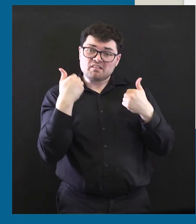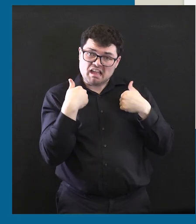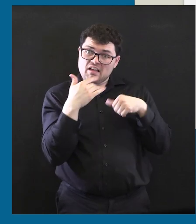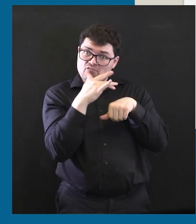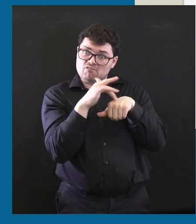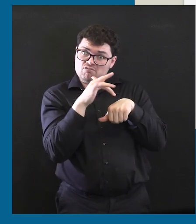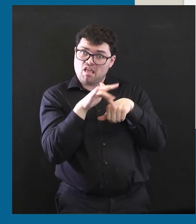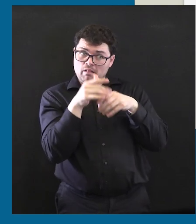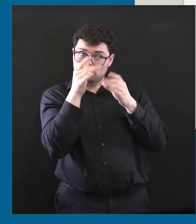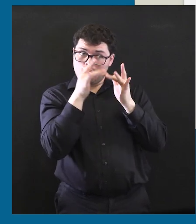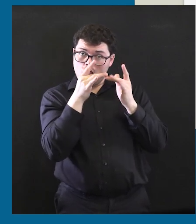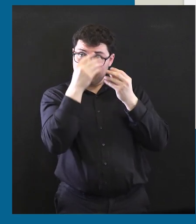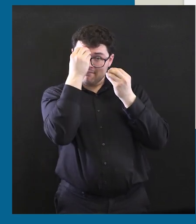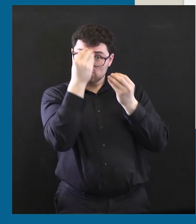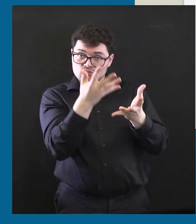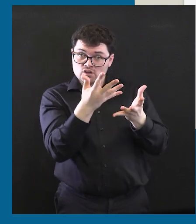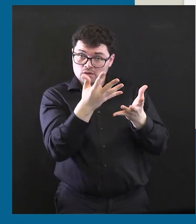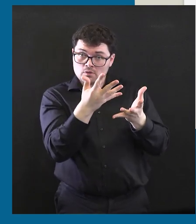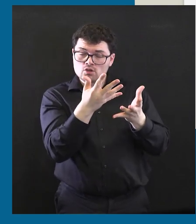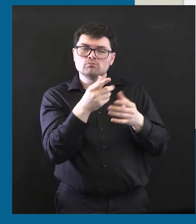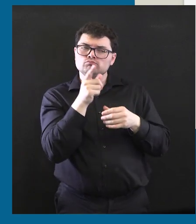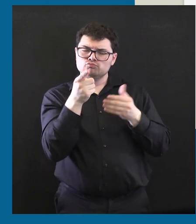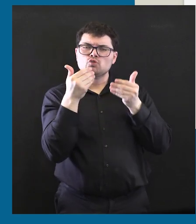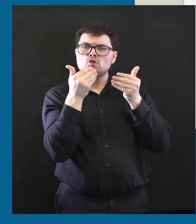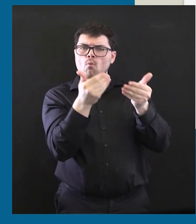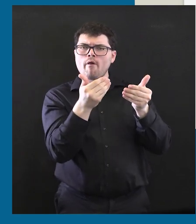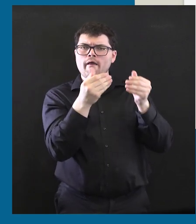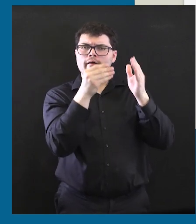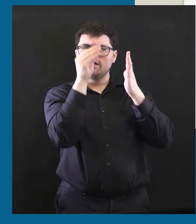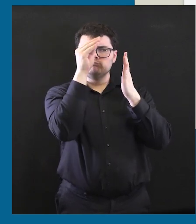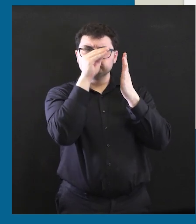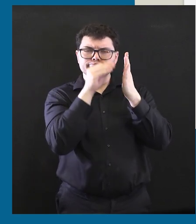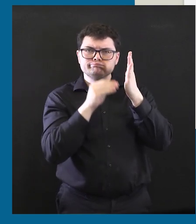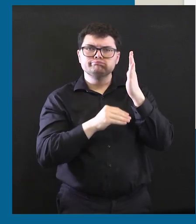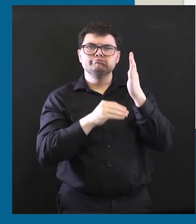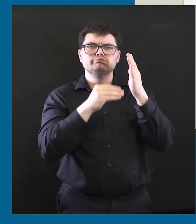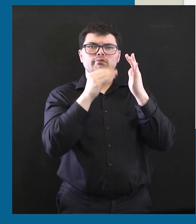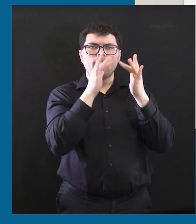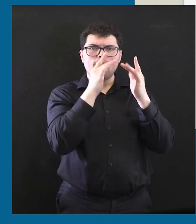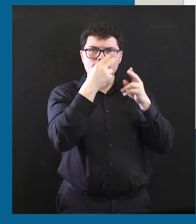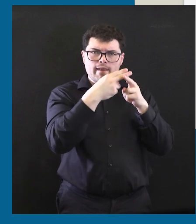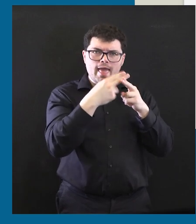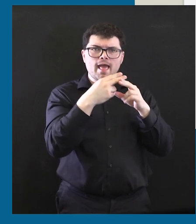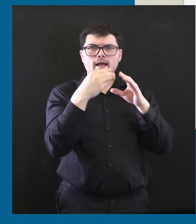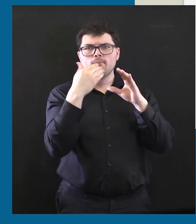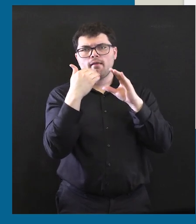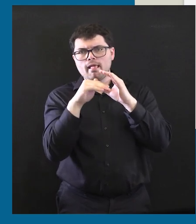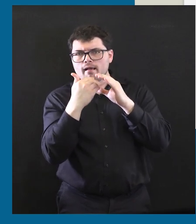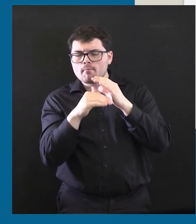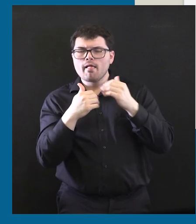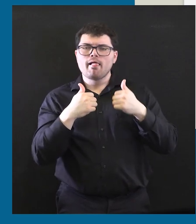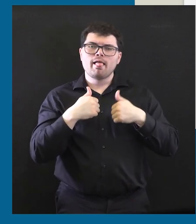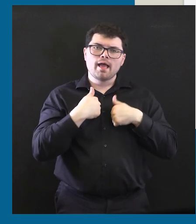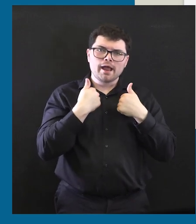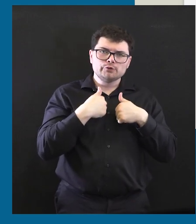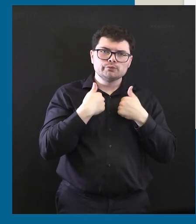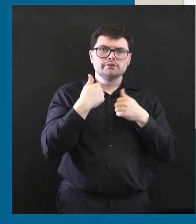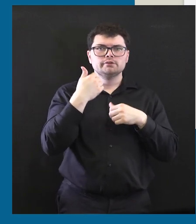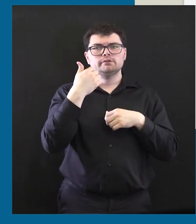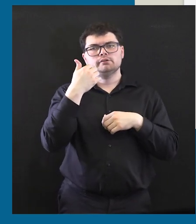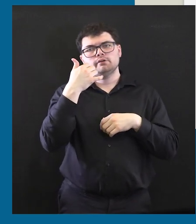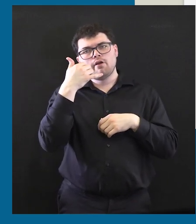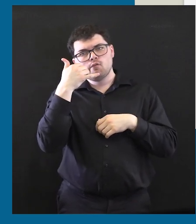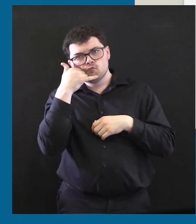required section. But it's good for you to go ahead and fill it out if that information is available with